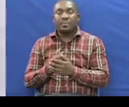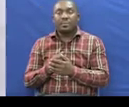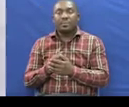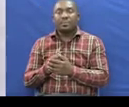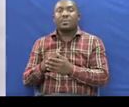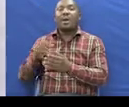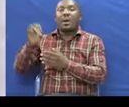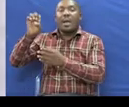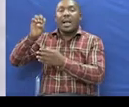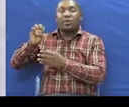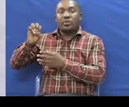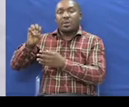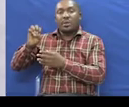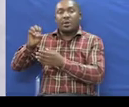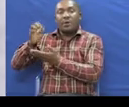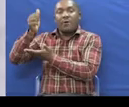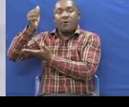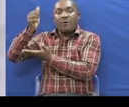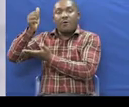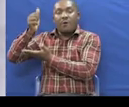its electronic configuration,